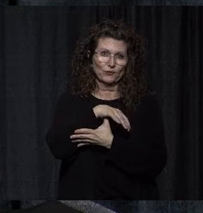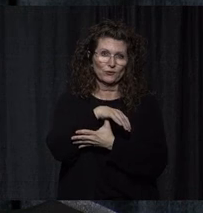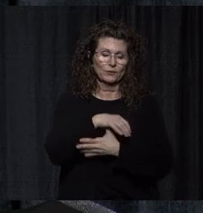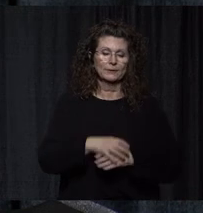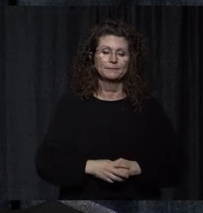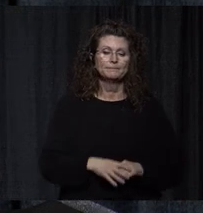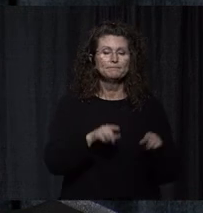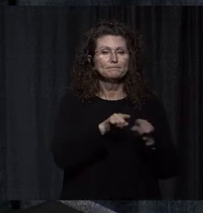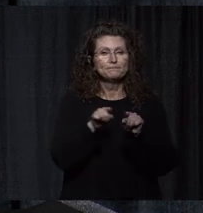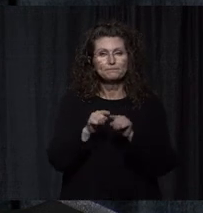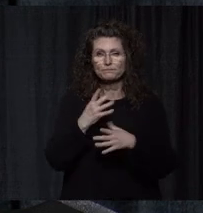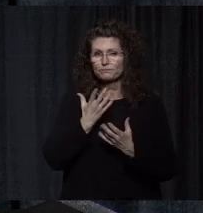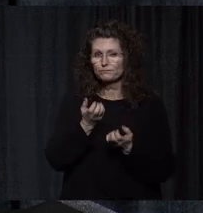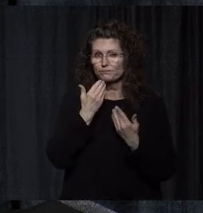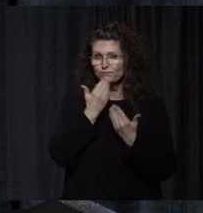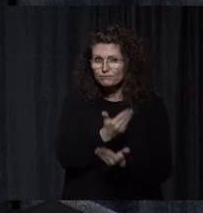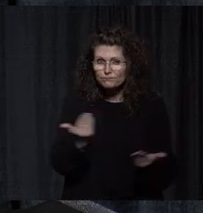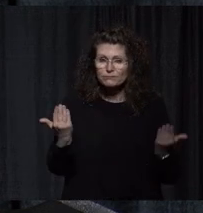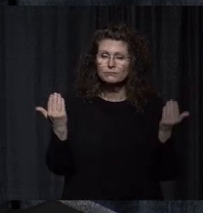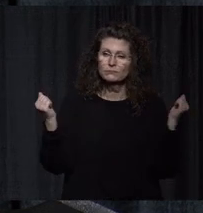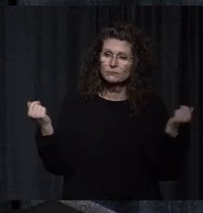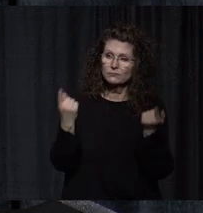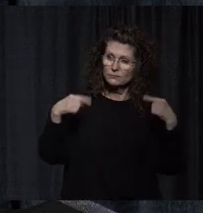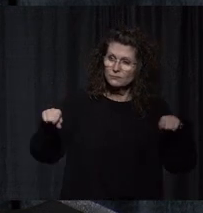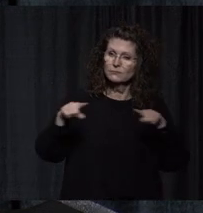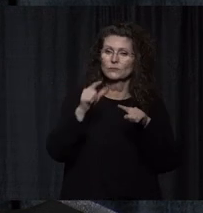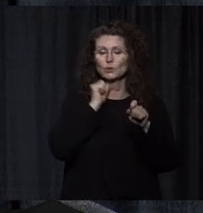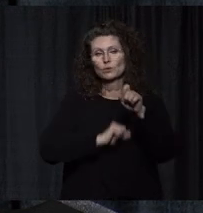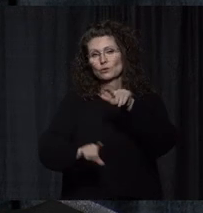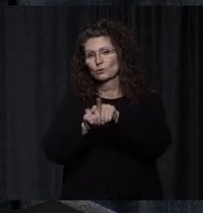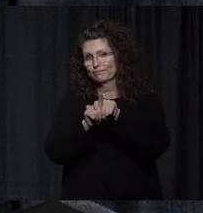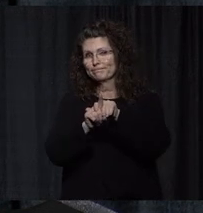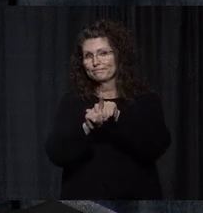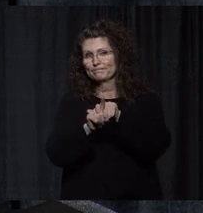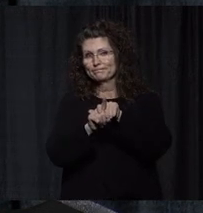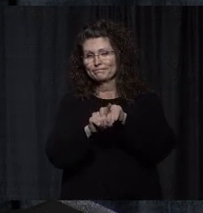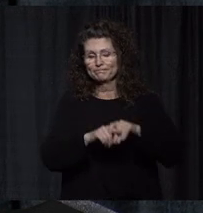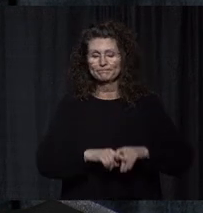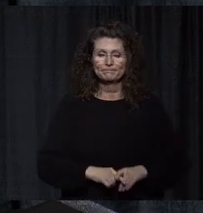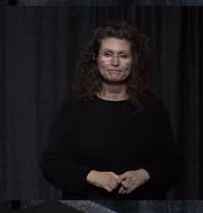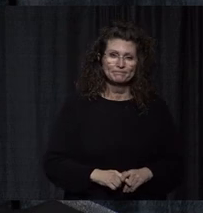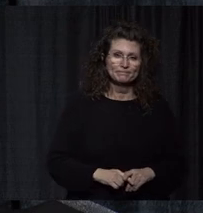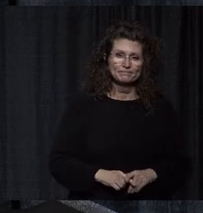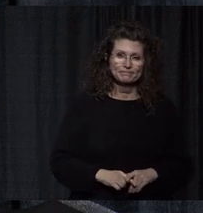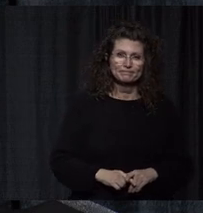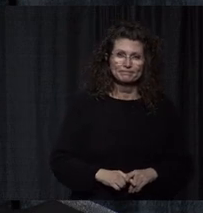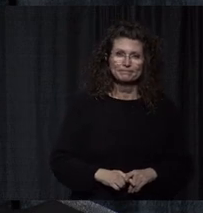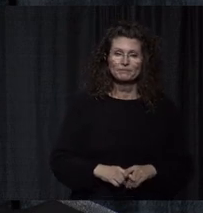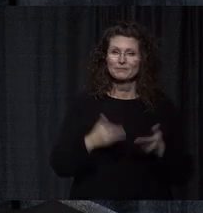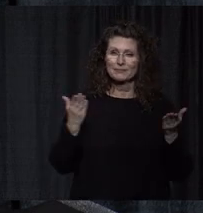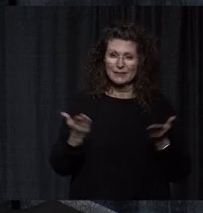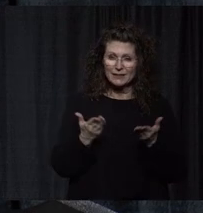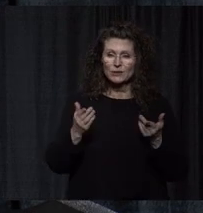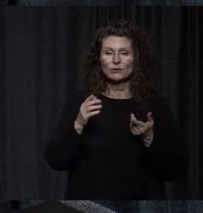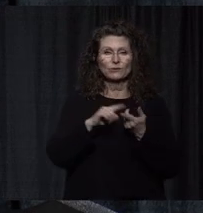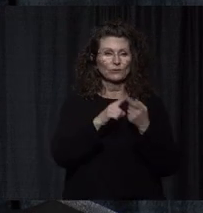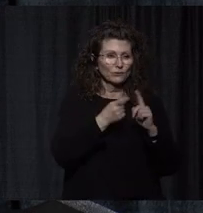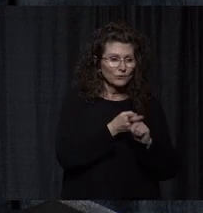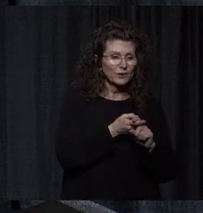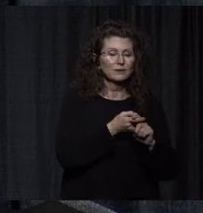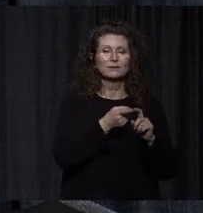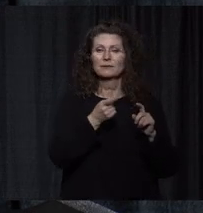I would also like to thank everyone of you who showed up for being here, and my friends and family